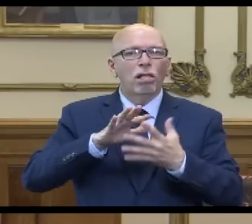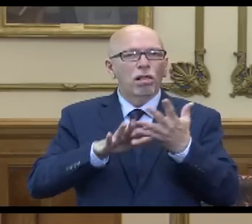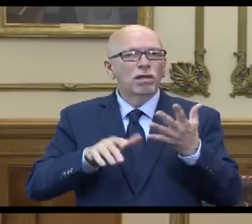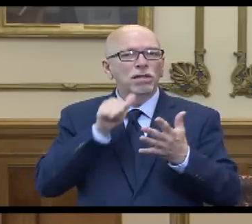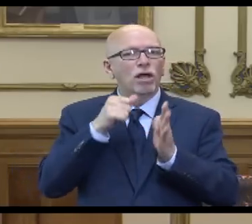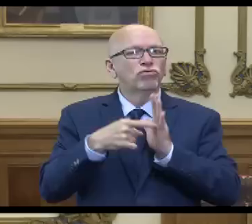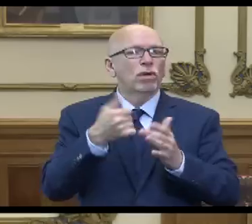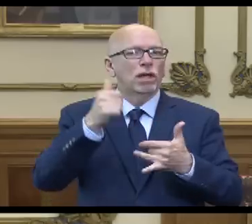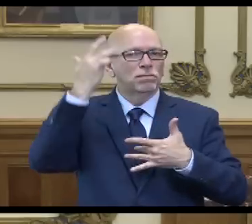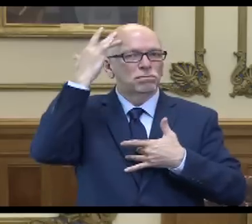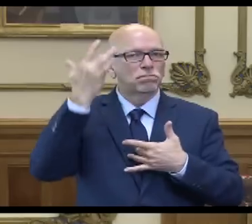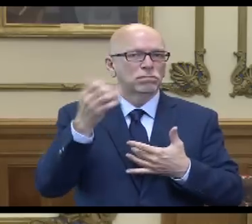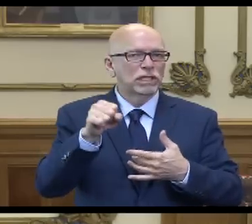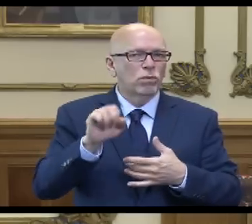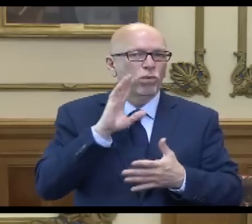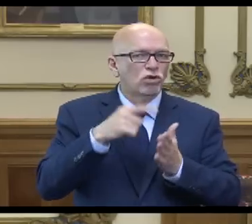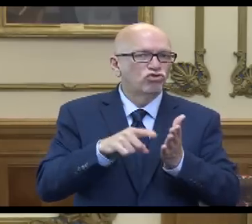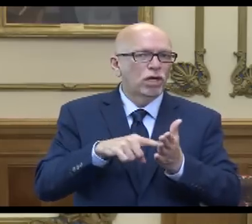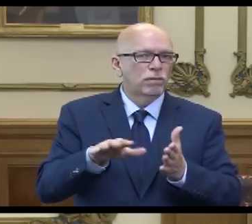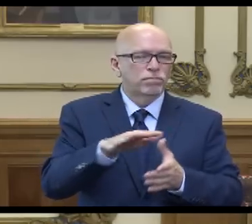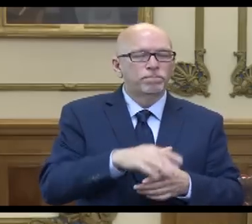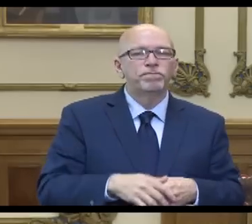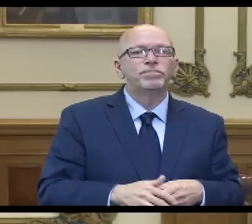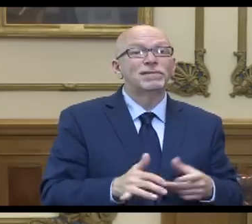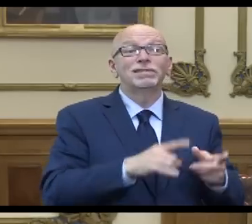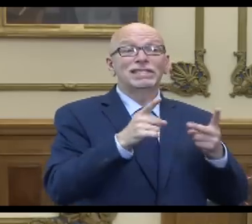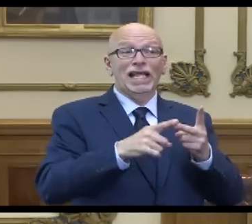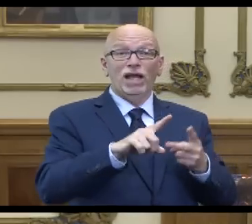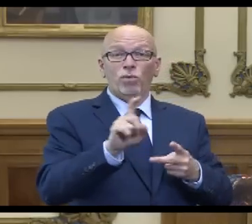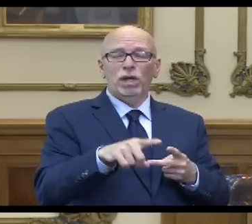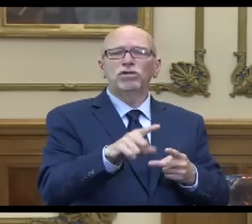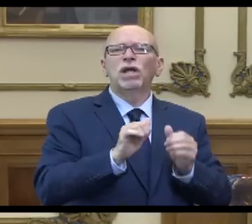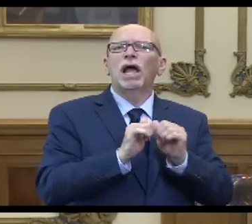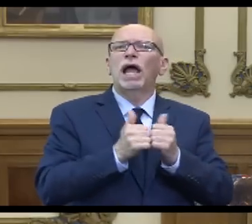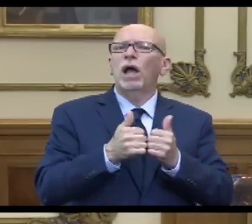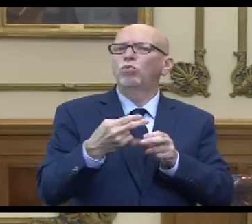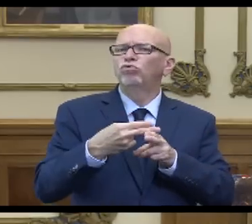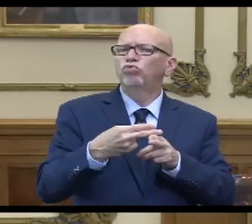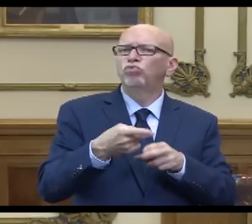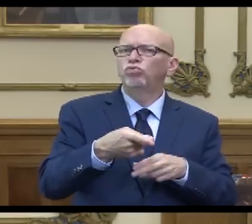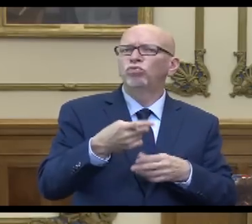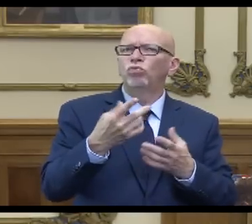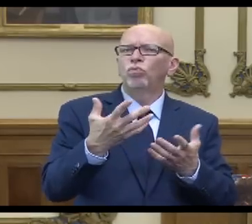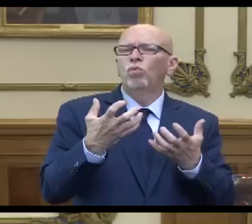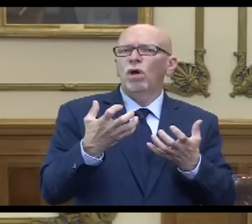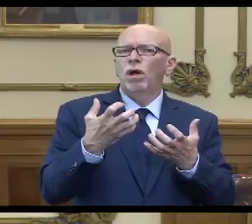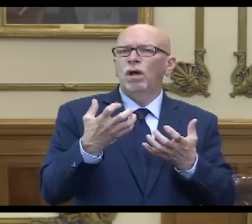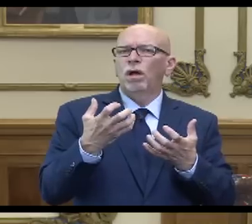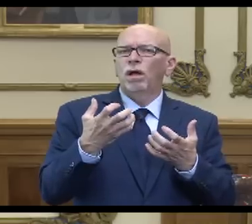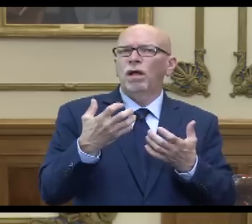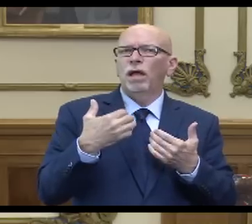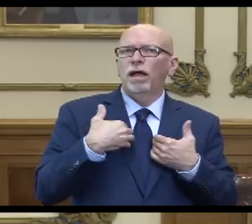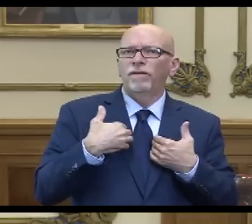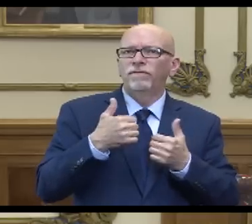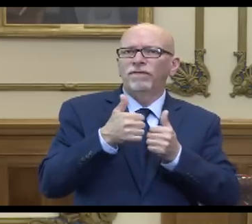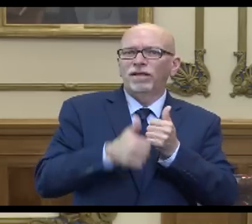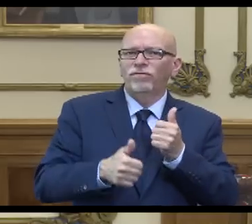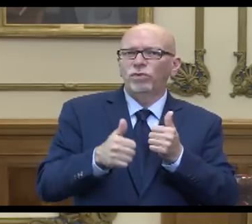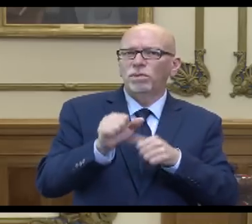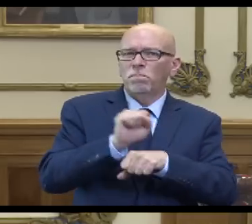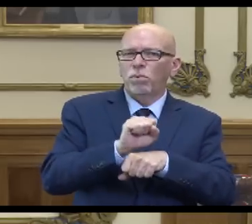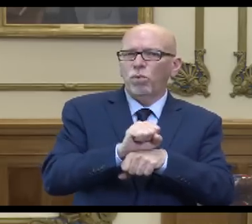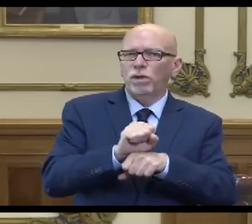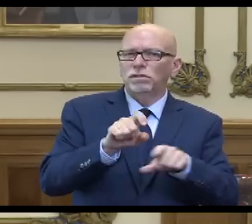COVID-19. And then my second question was, how soon do you want to get every